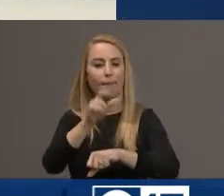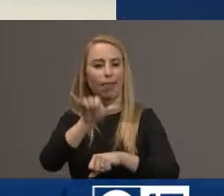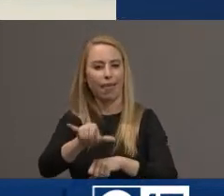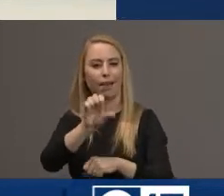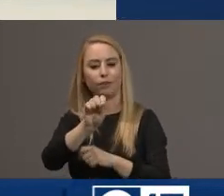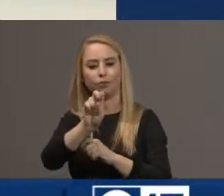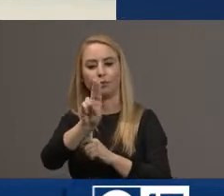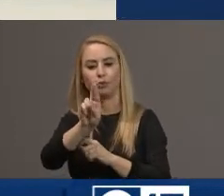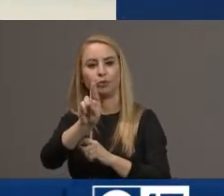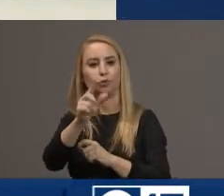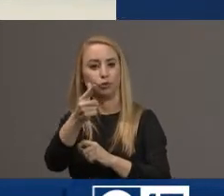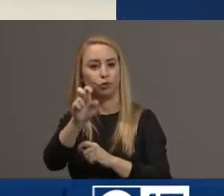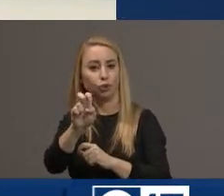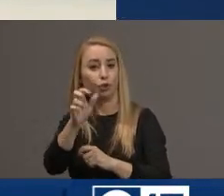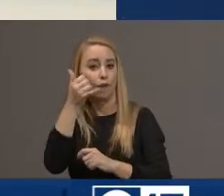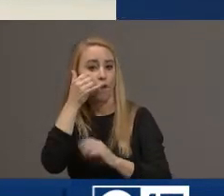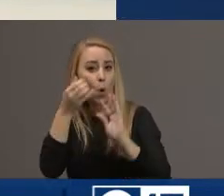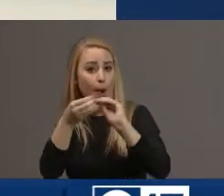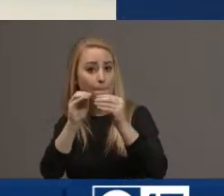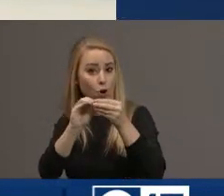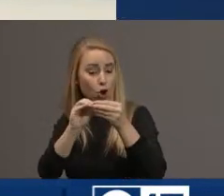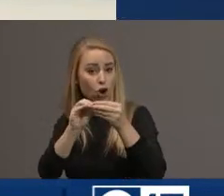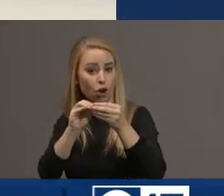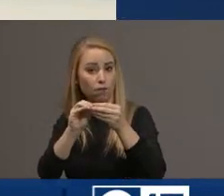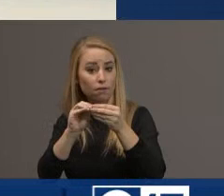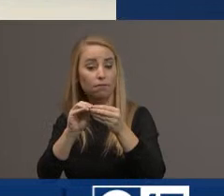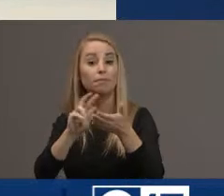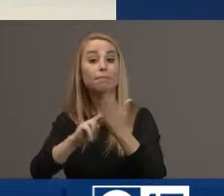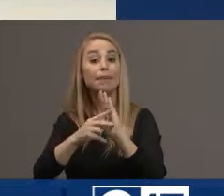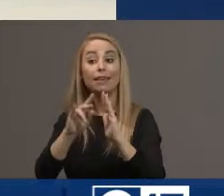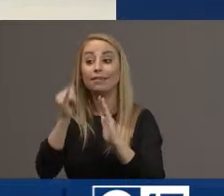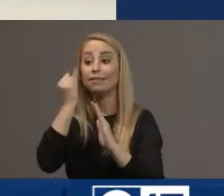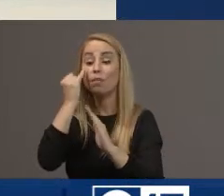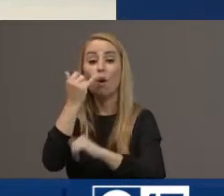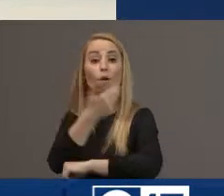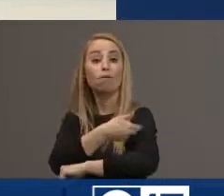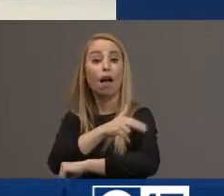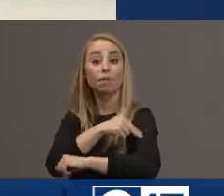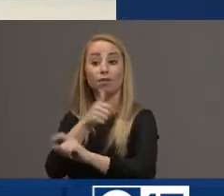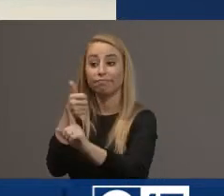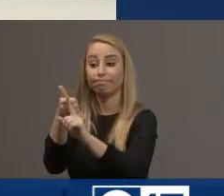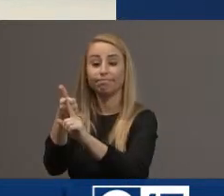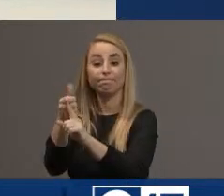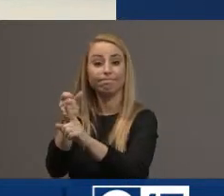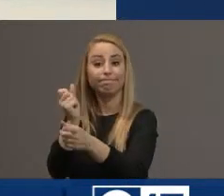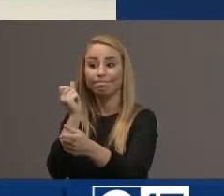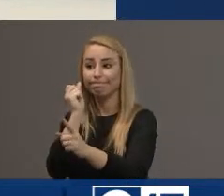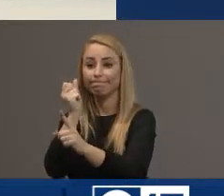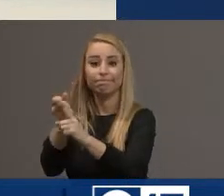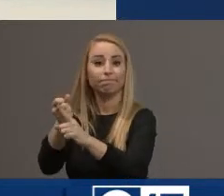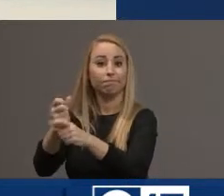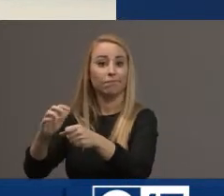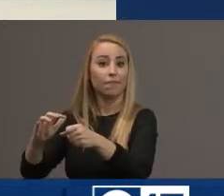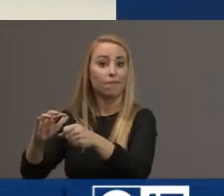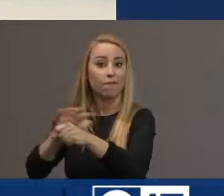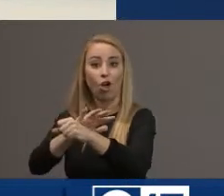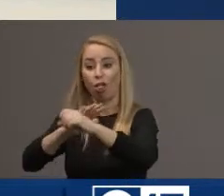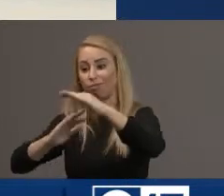surge line out there early. So even if a hospital or facility were to hit